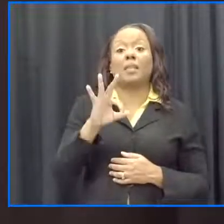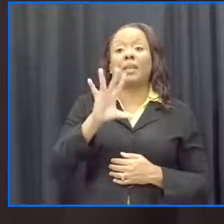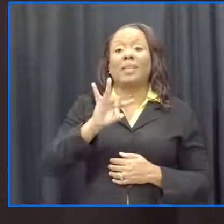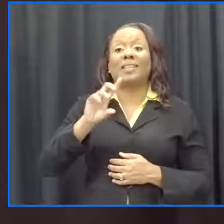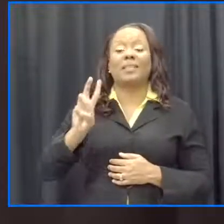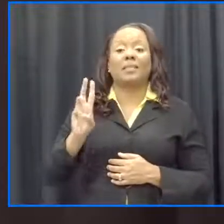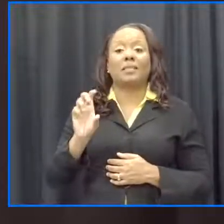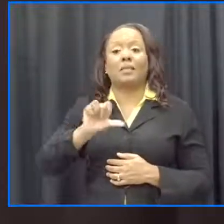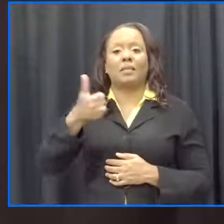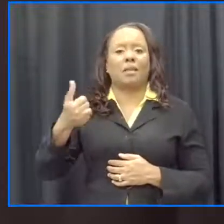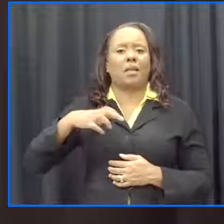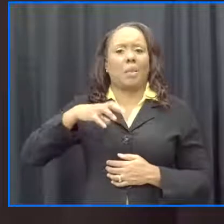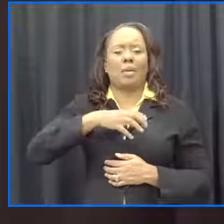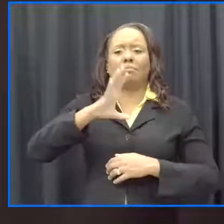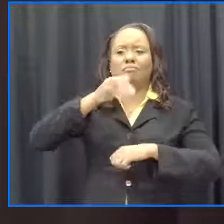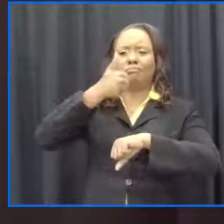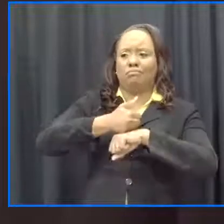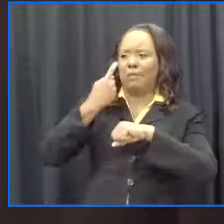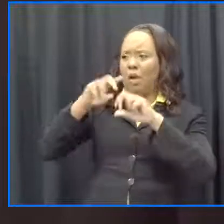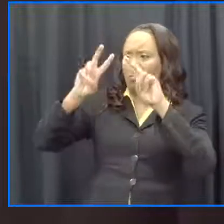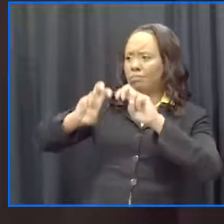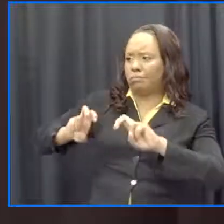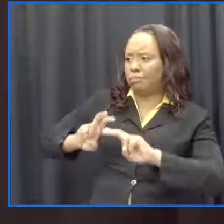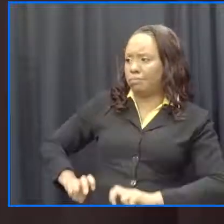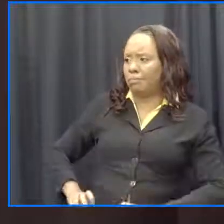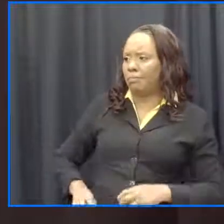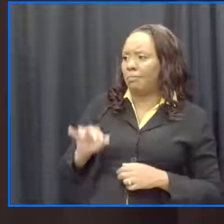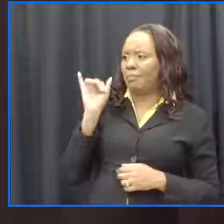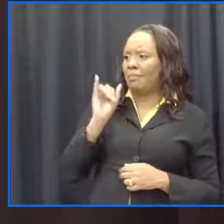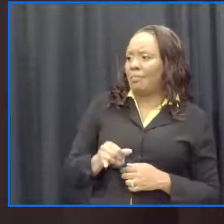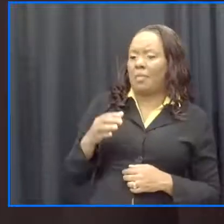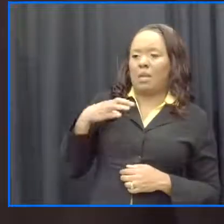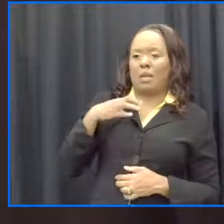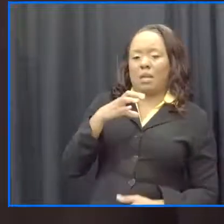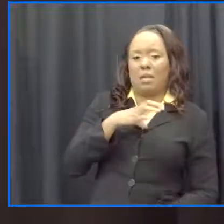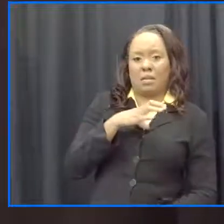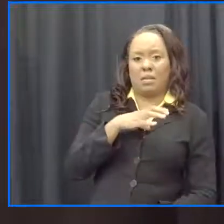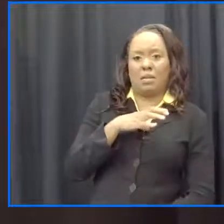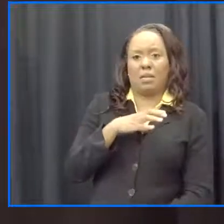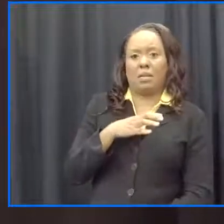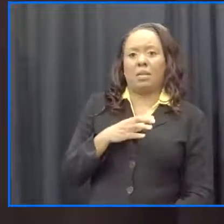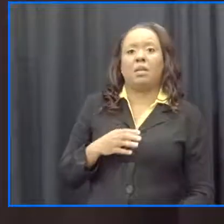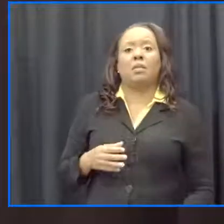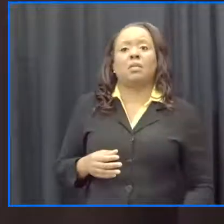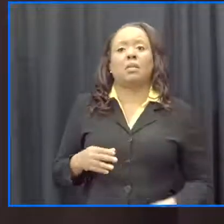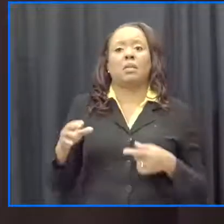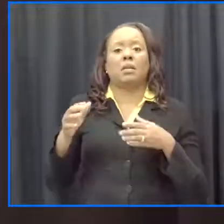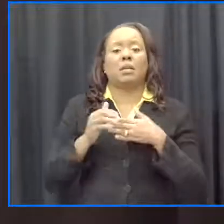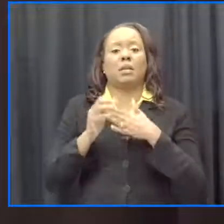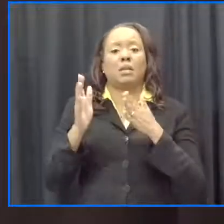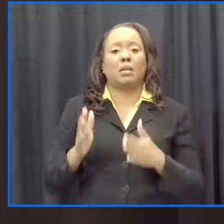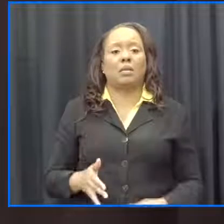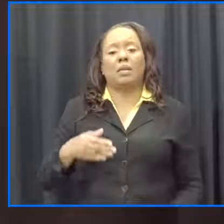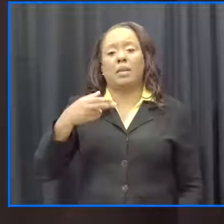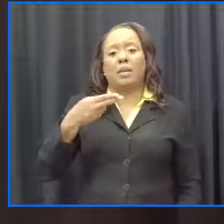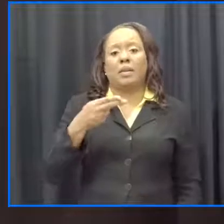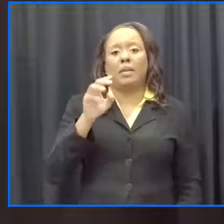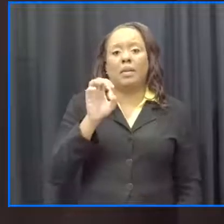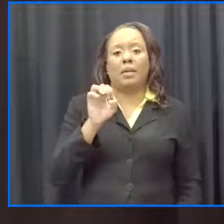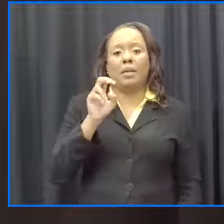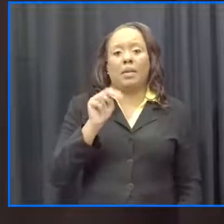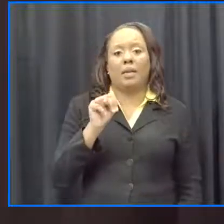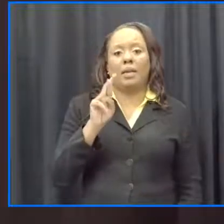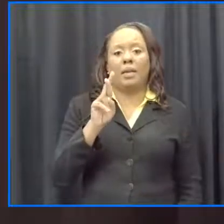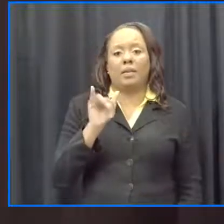review the Constitution of Barbados was established. That commission was chaired by Henry W.